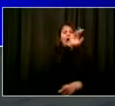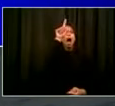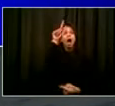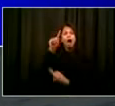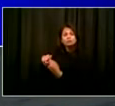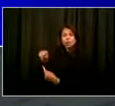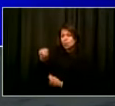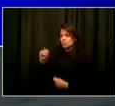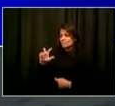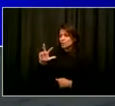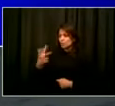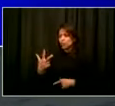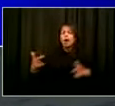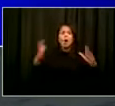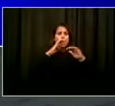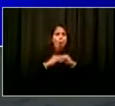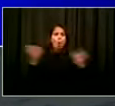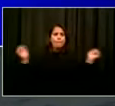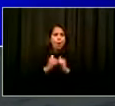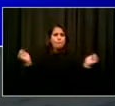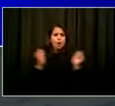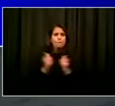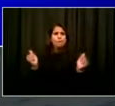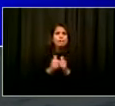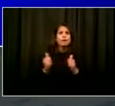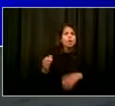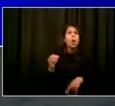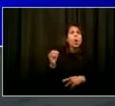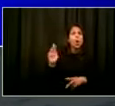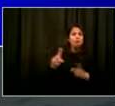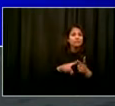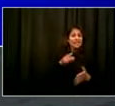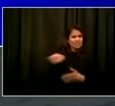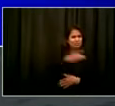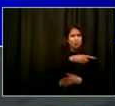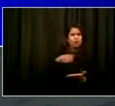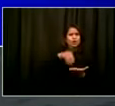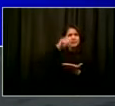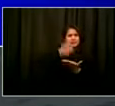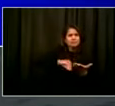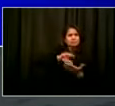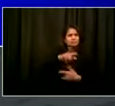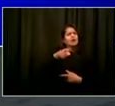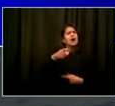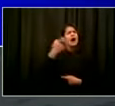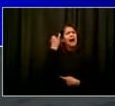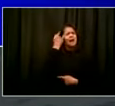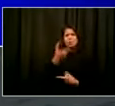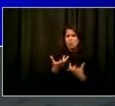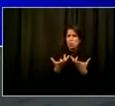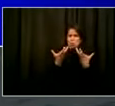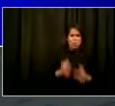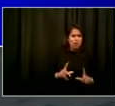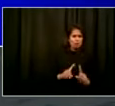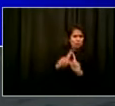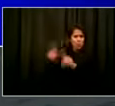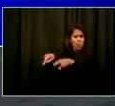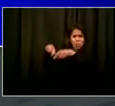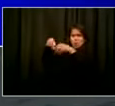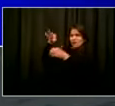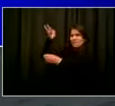clear information out, to not make some of the mistakes they've made previously and make this an easy, positive experience. But we're not just pushing them. We're doing our